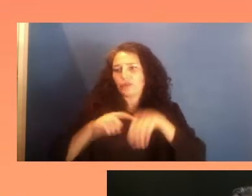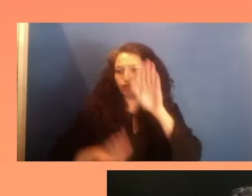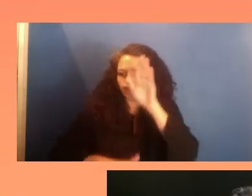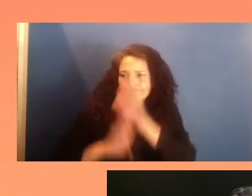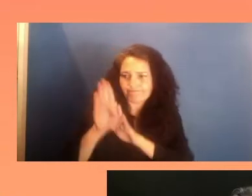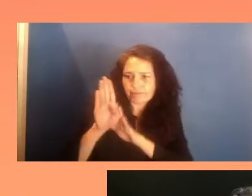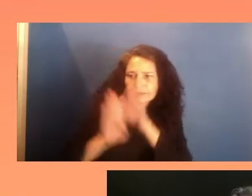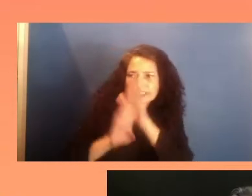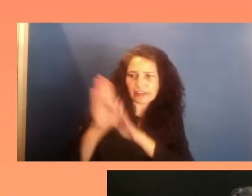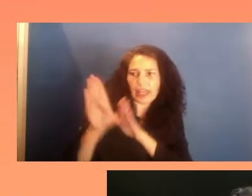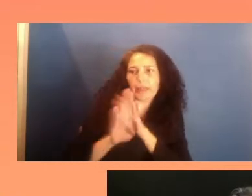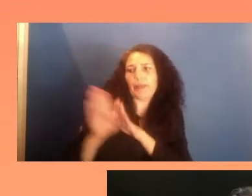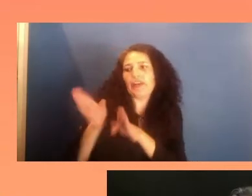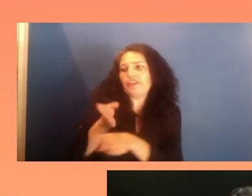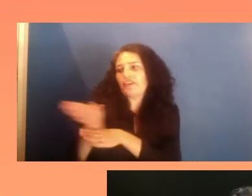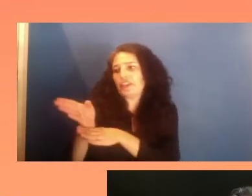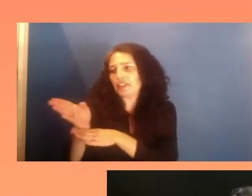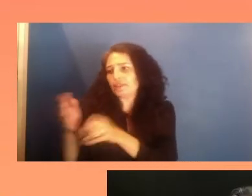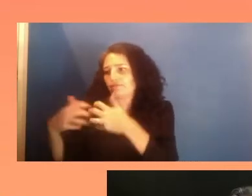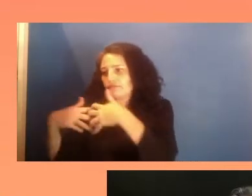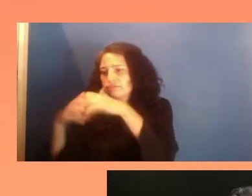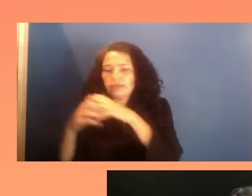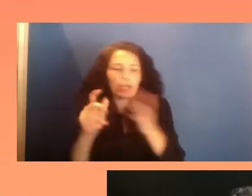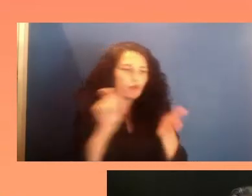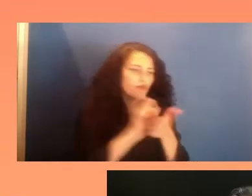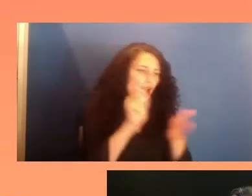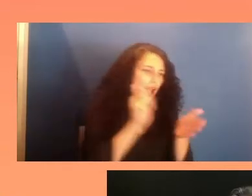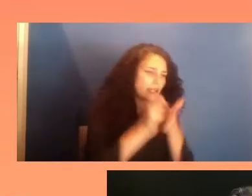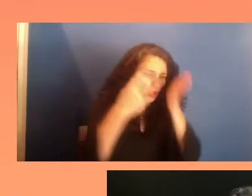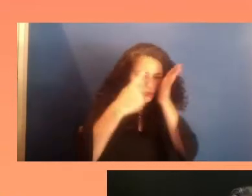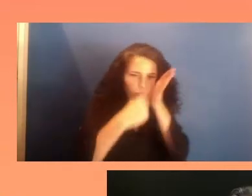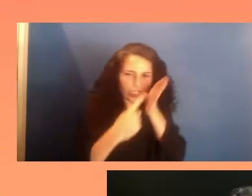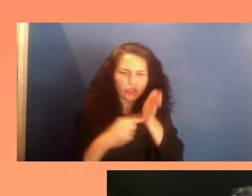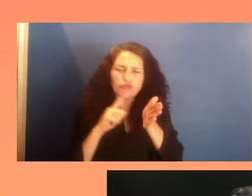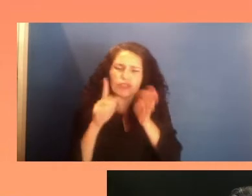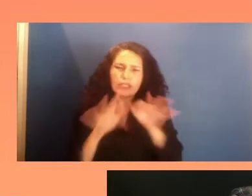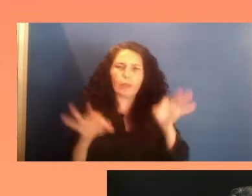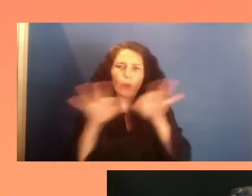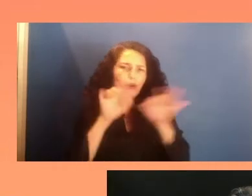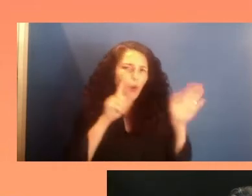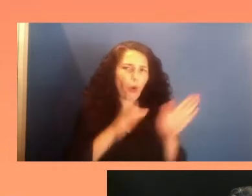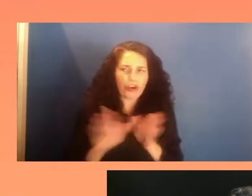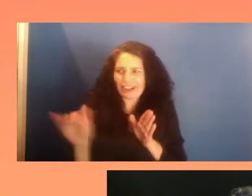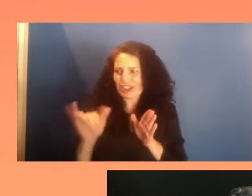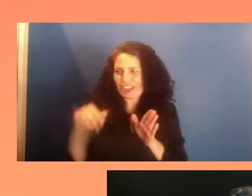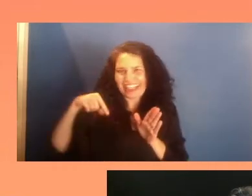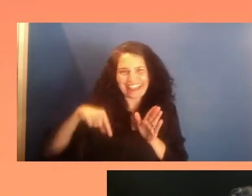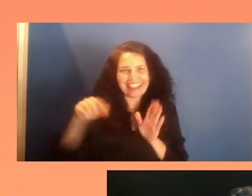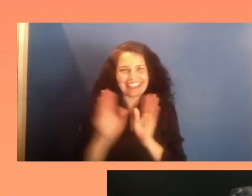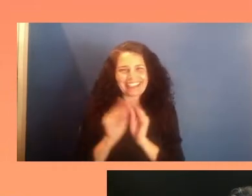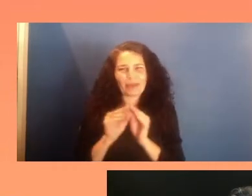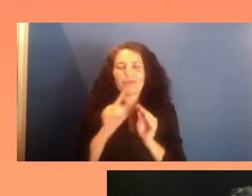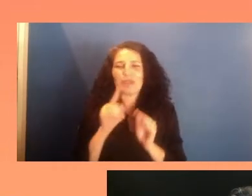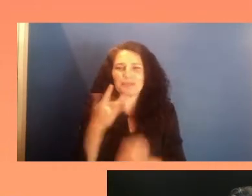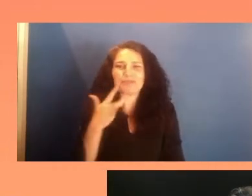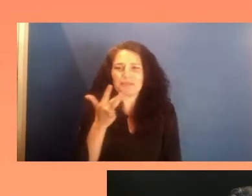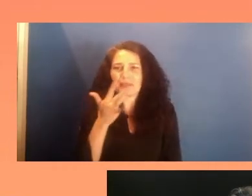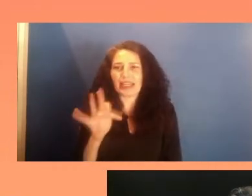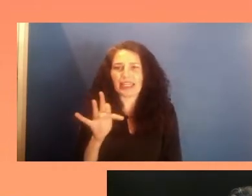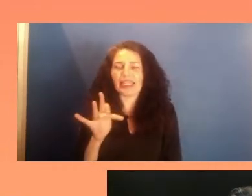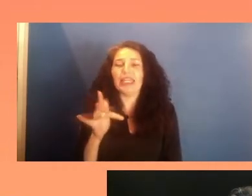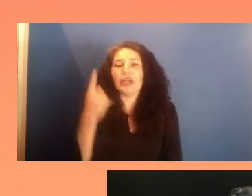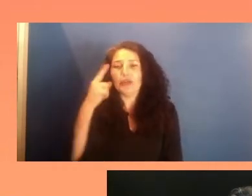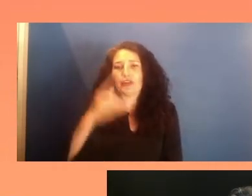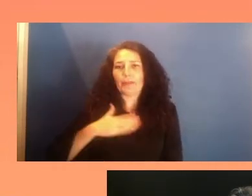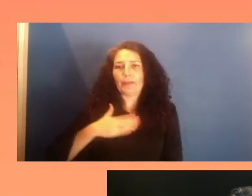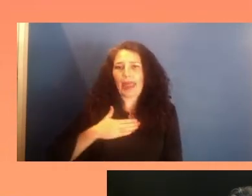writing, research, and important organizing like this. I'm in terms of my